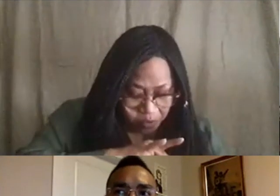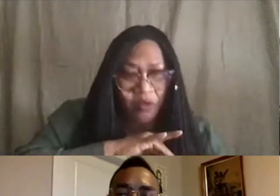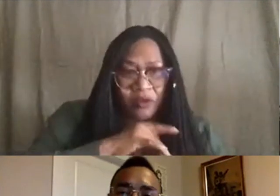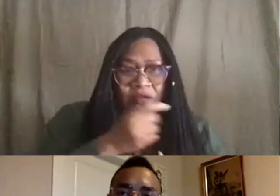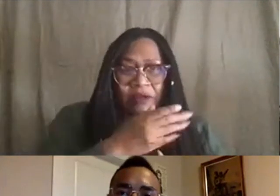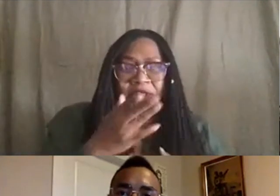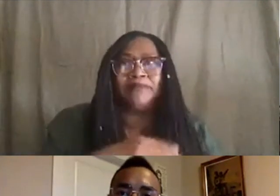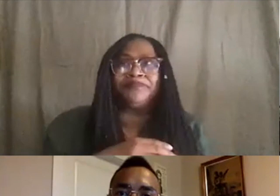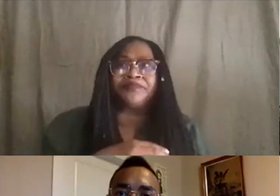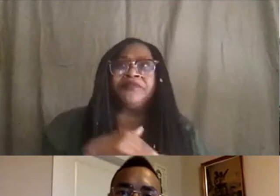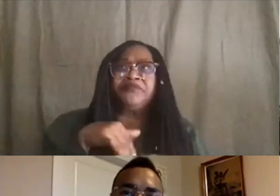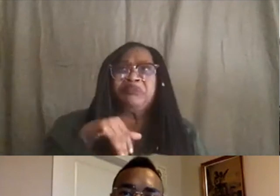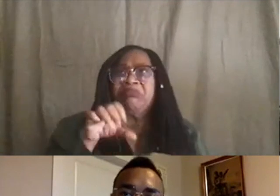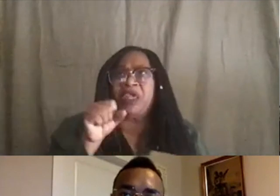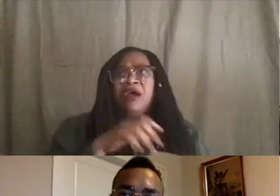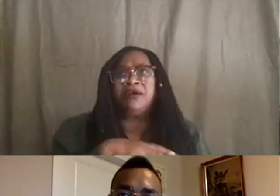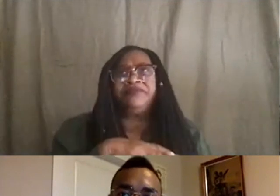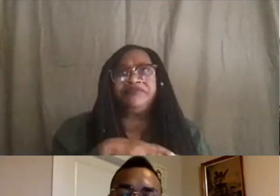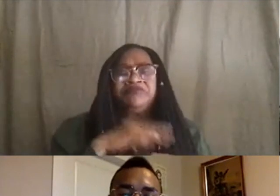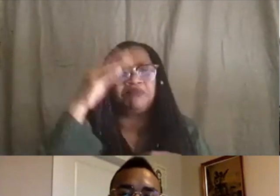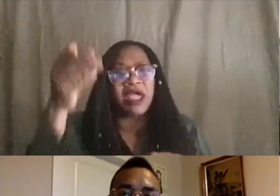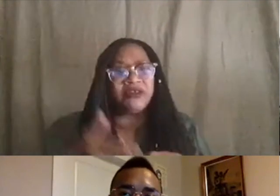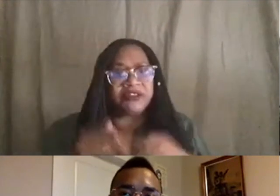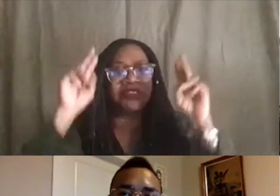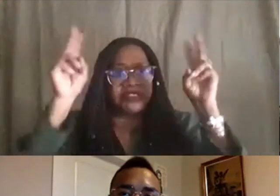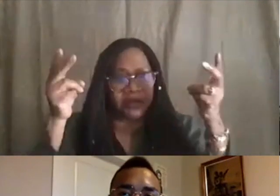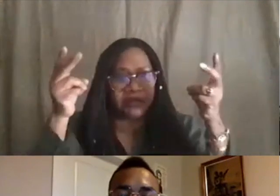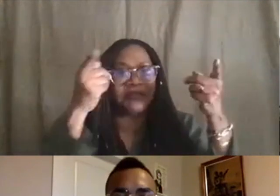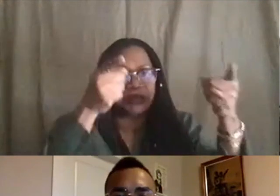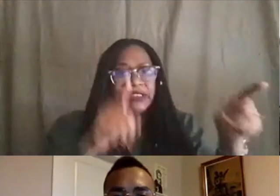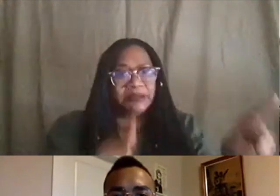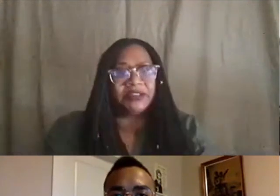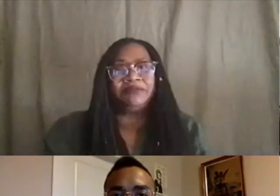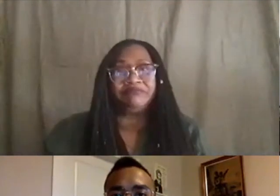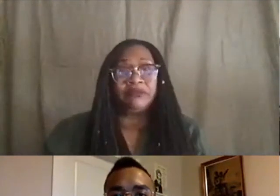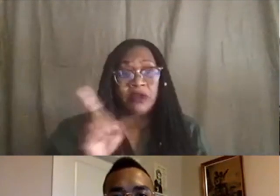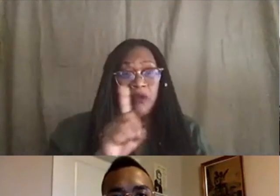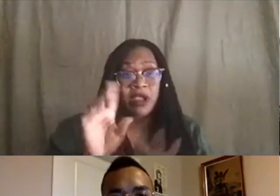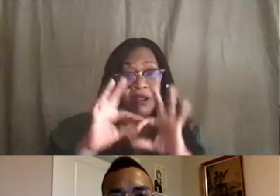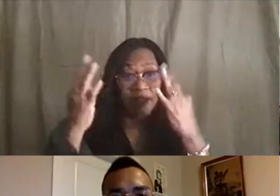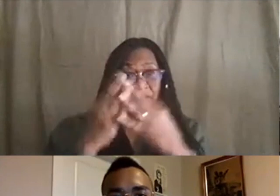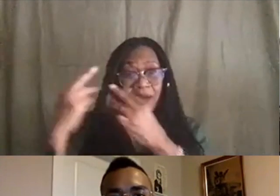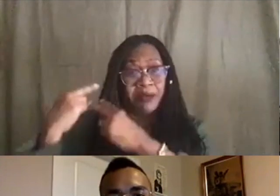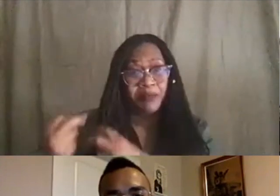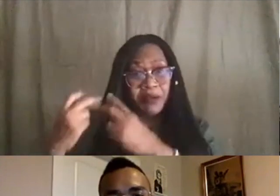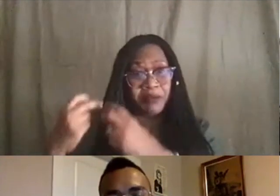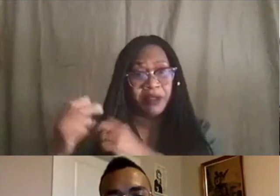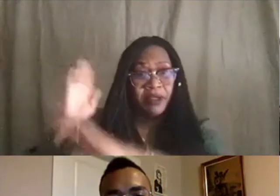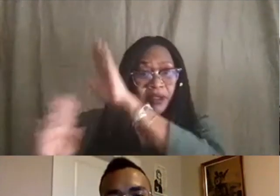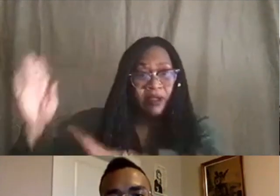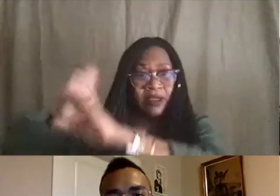But yeah, so my introduction to this topic really comes from my family heritage and my personal relation to this